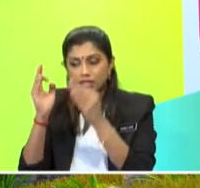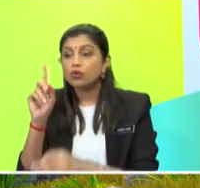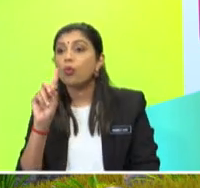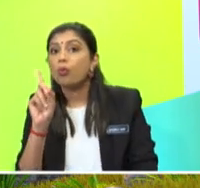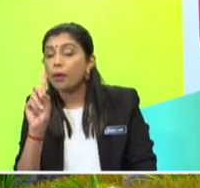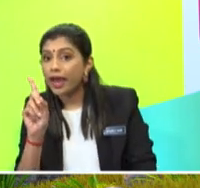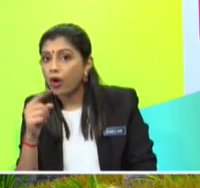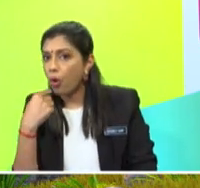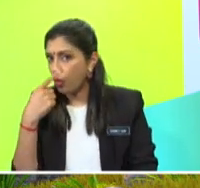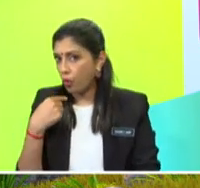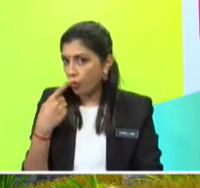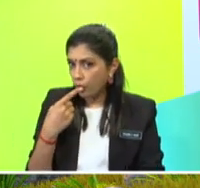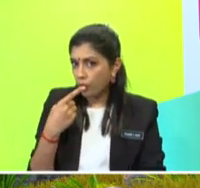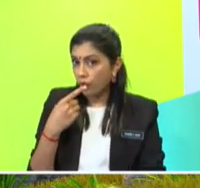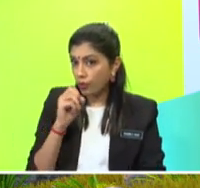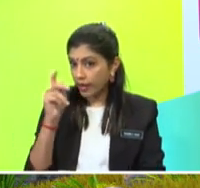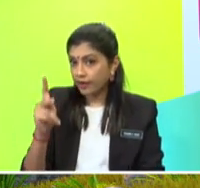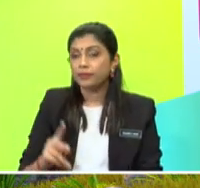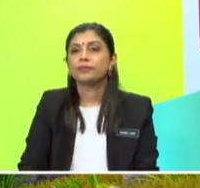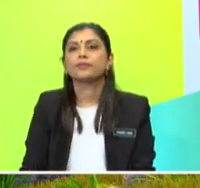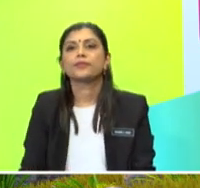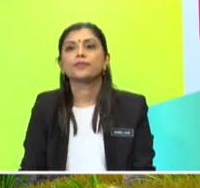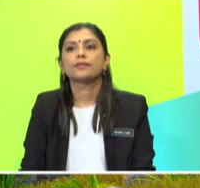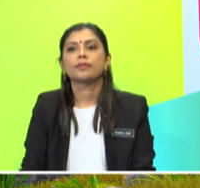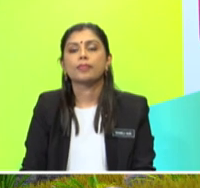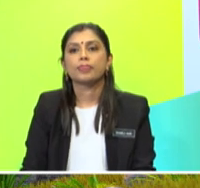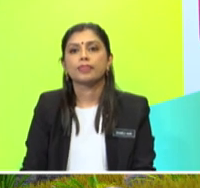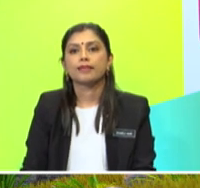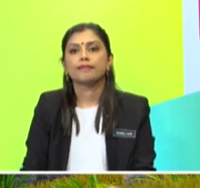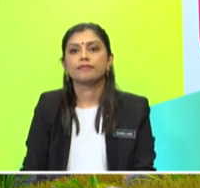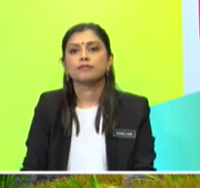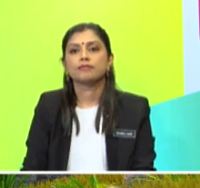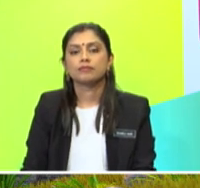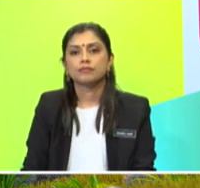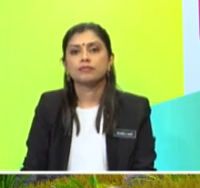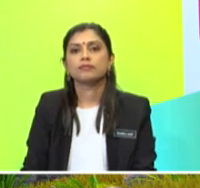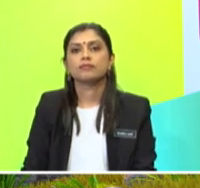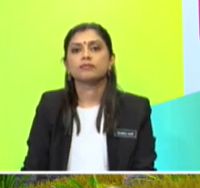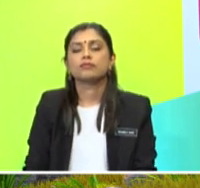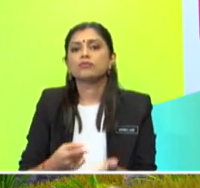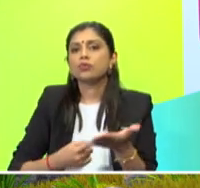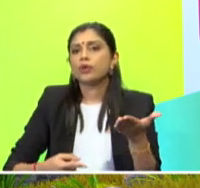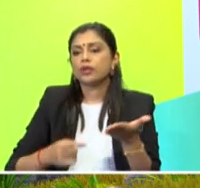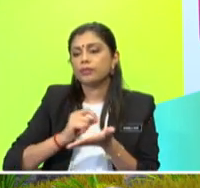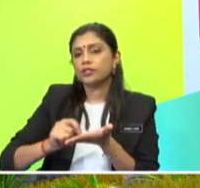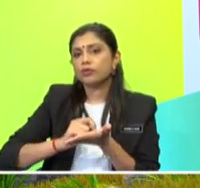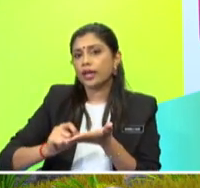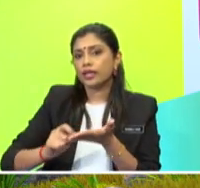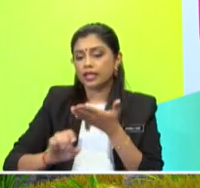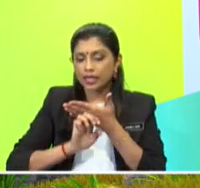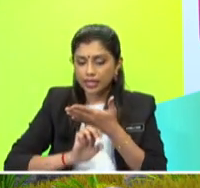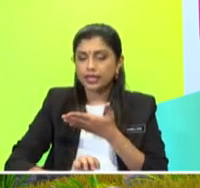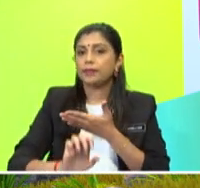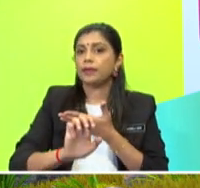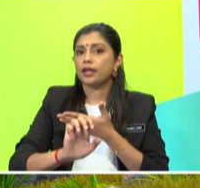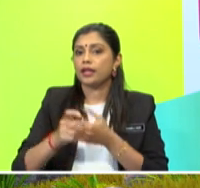four short questions there. So what type of text do you have to write? Of course, it's a reply email text. So what will it be about? Of course, just